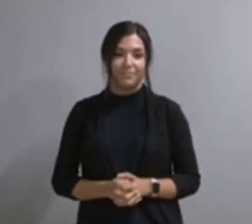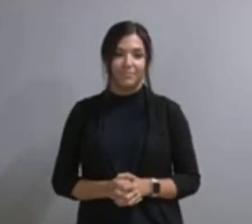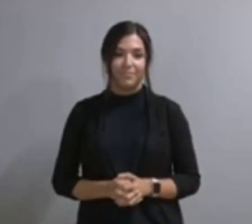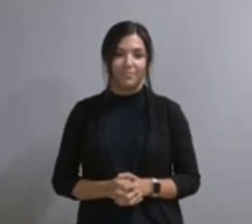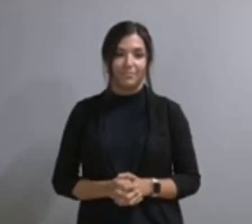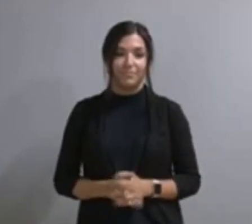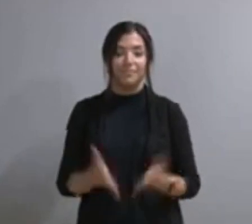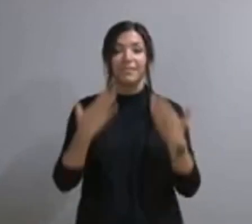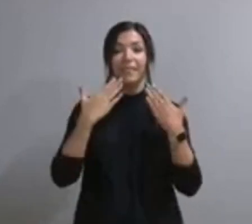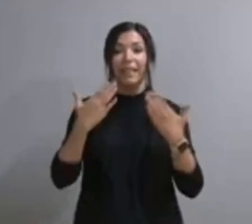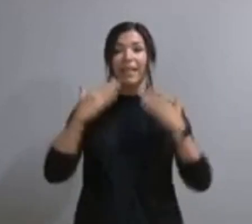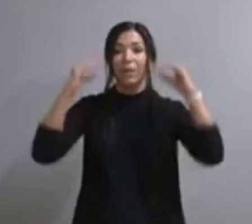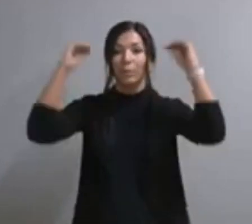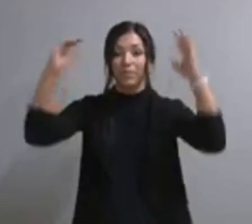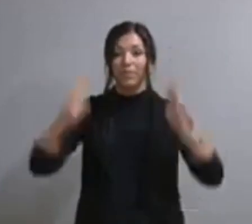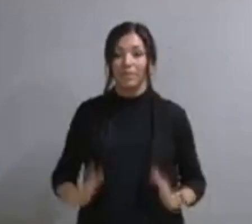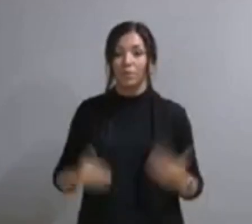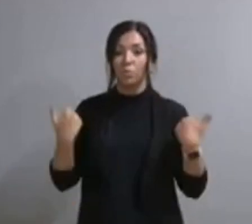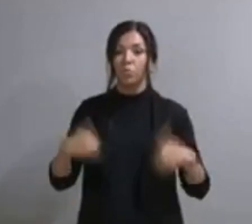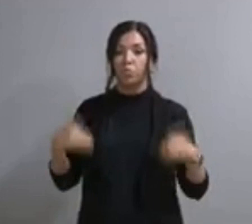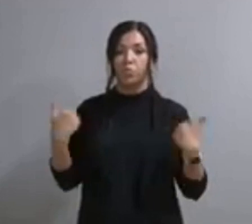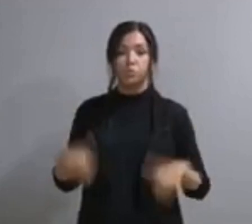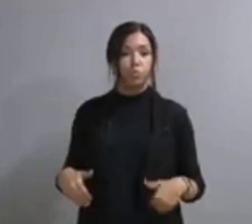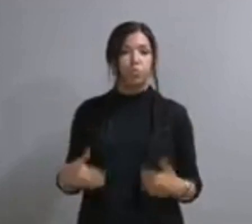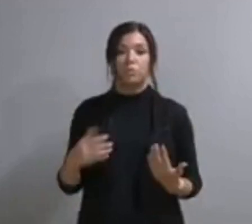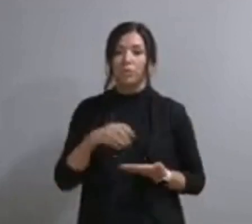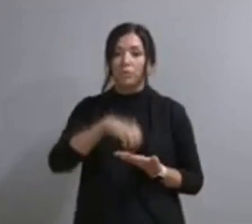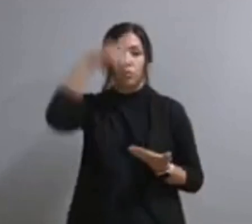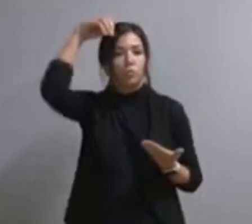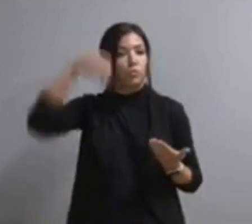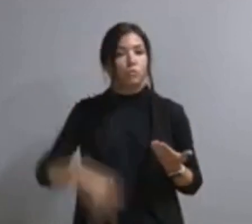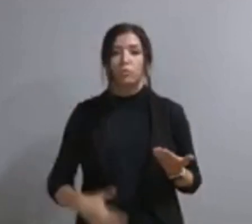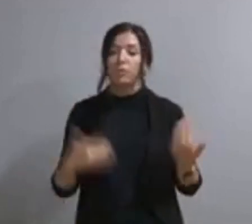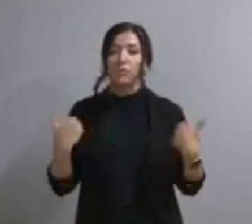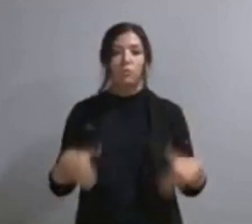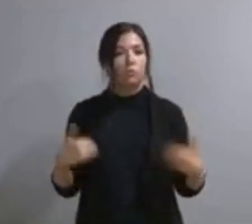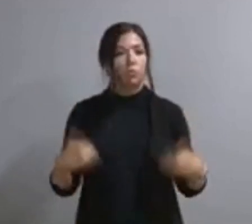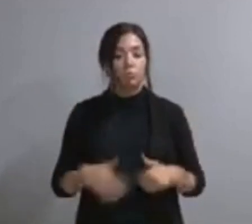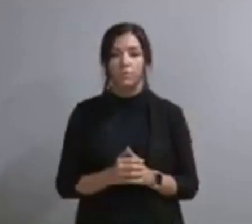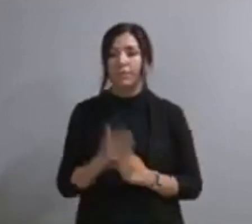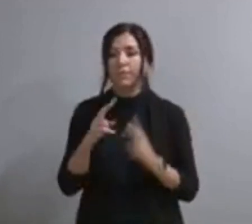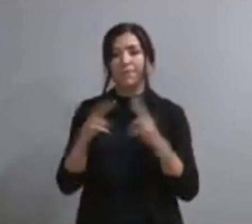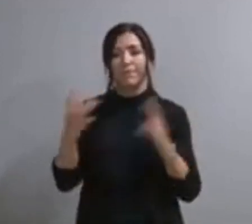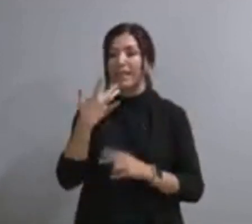Thank you, Professor. That was profound. The students at Pepperdine are very fortunate.